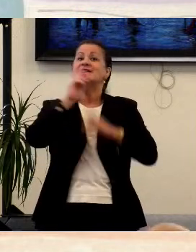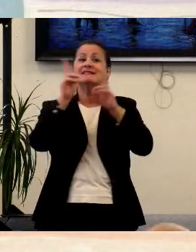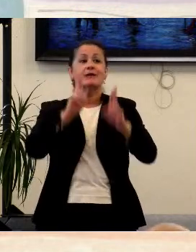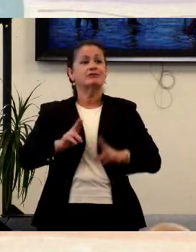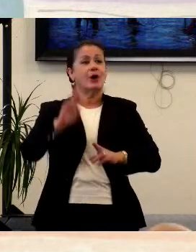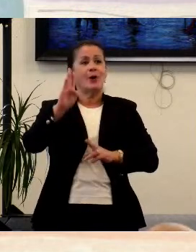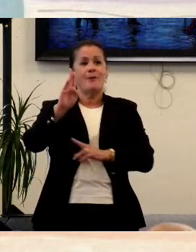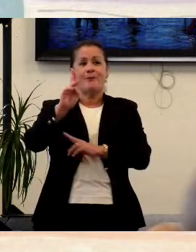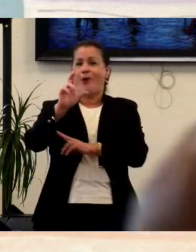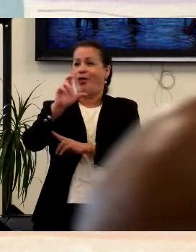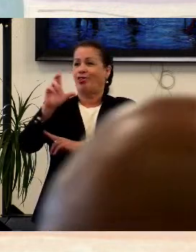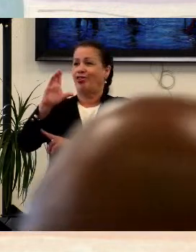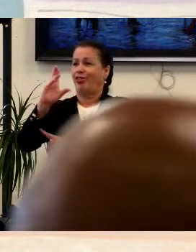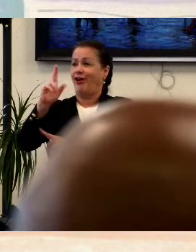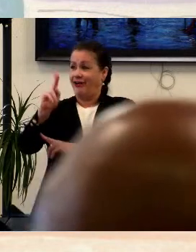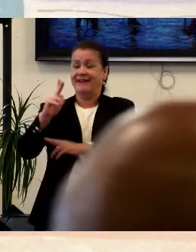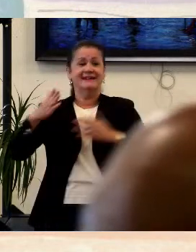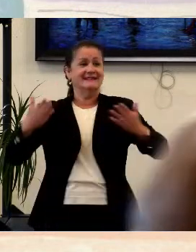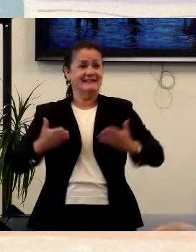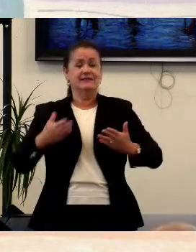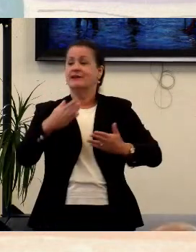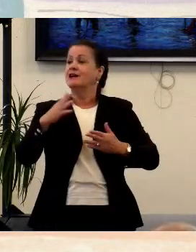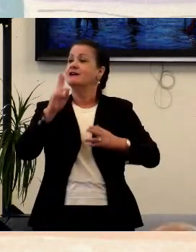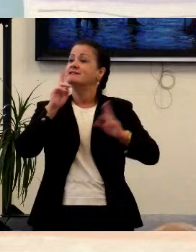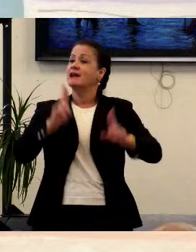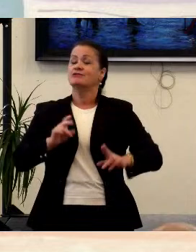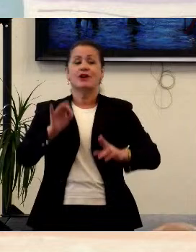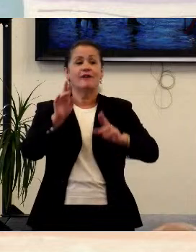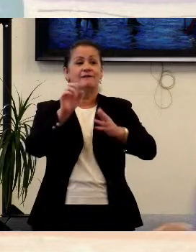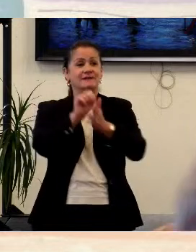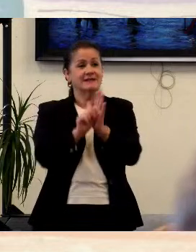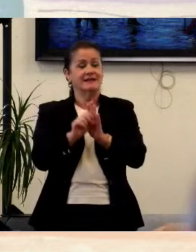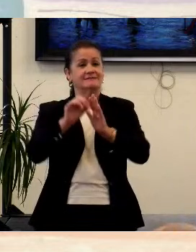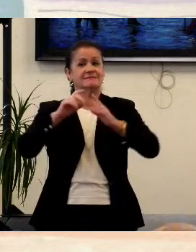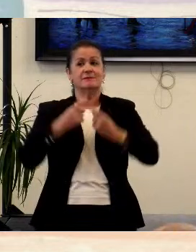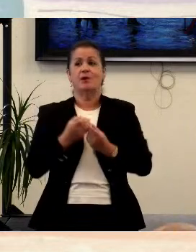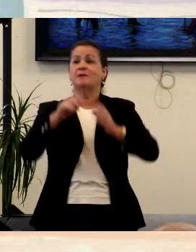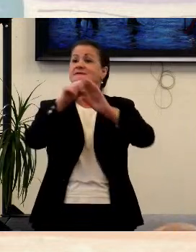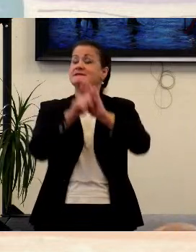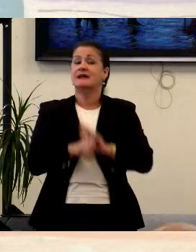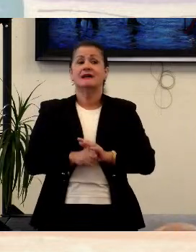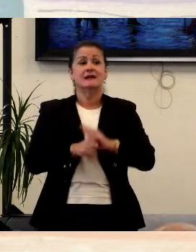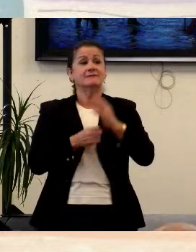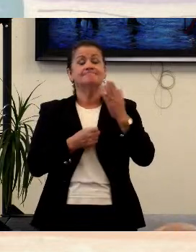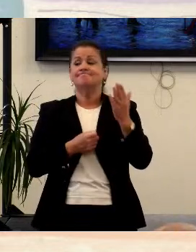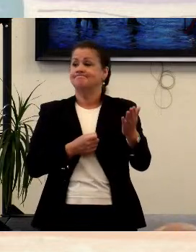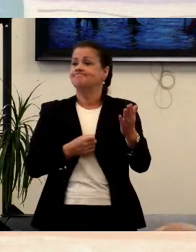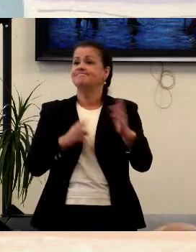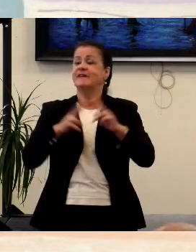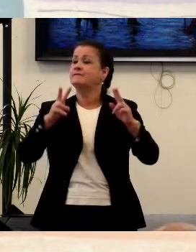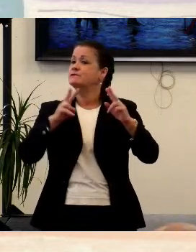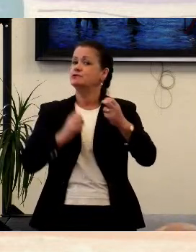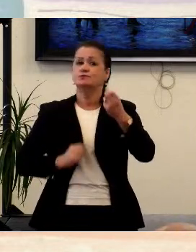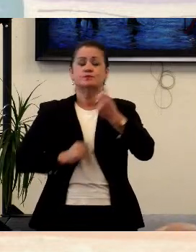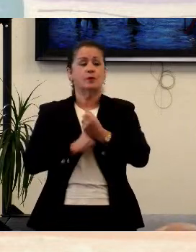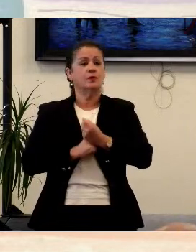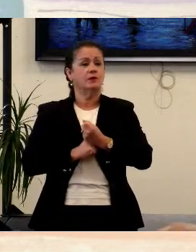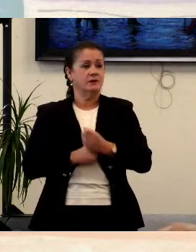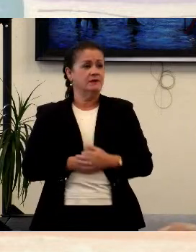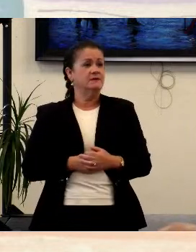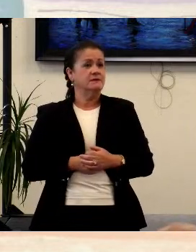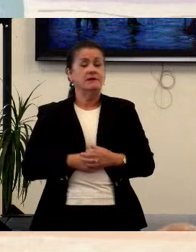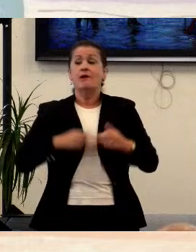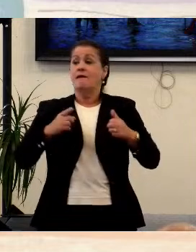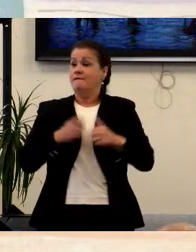here. So Secretary of State, the Department of State is also very supportive. So the first